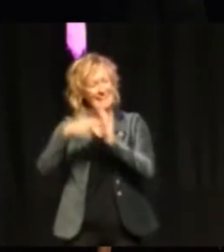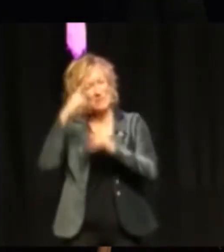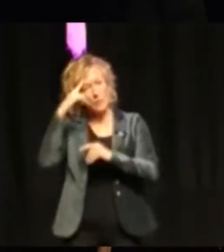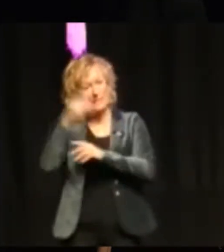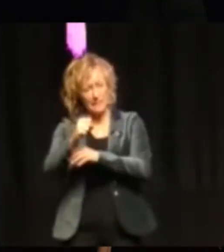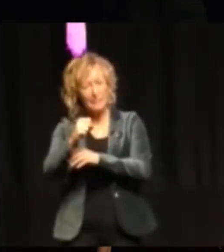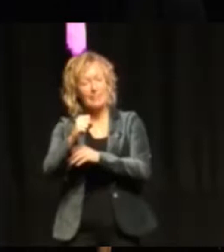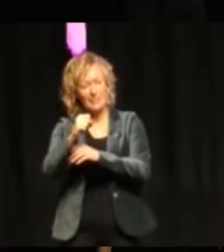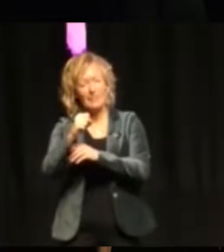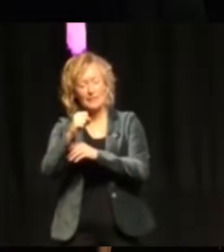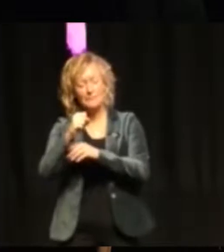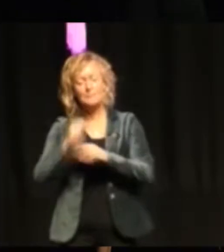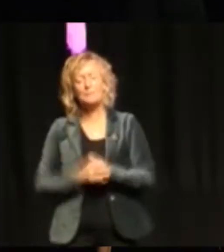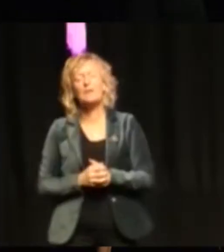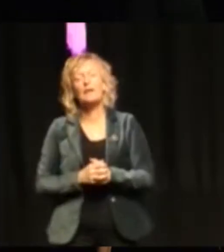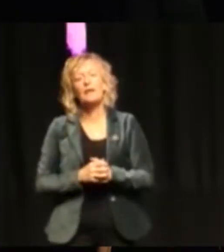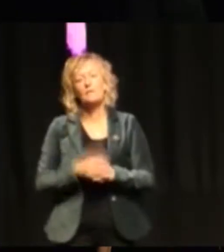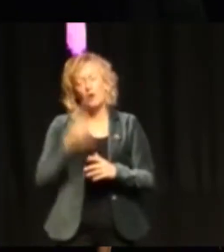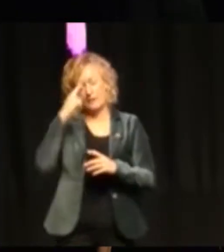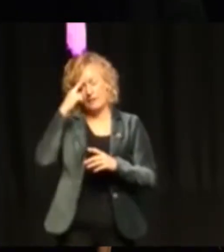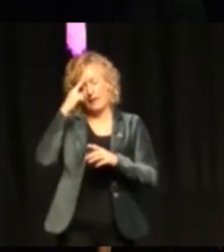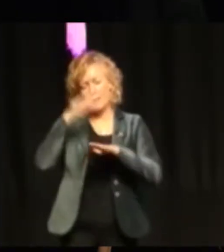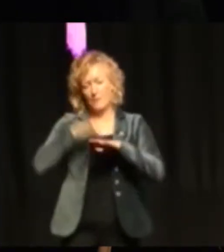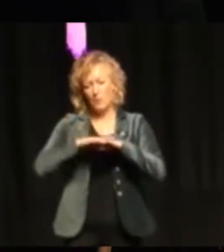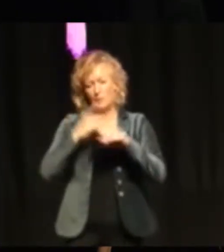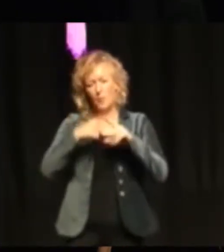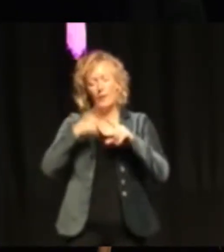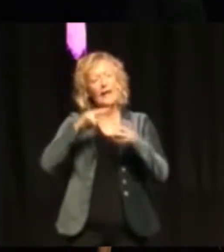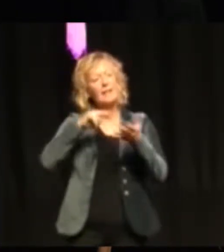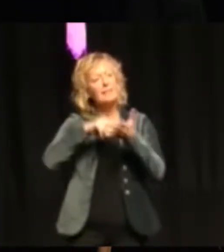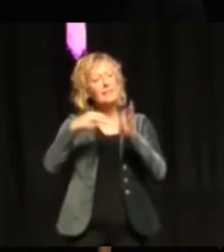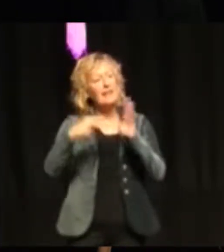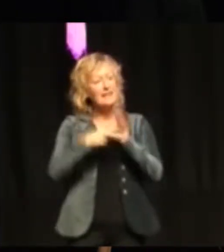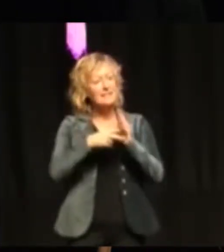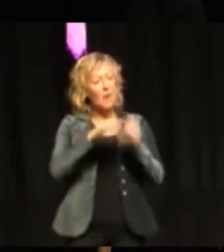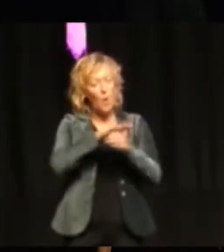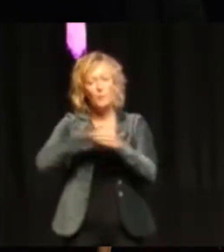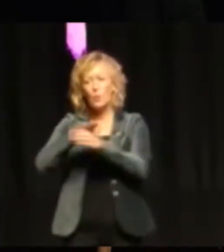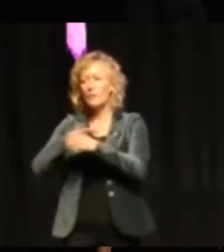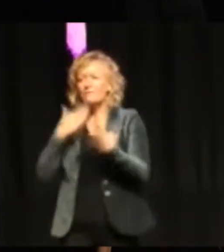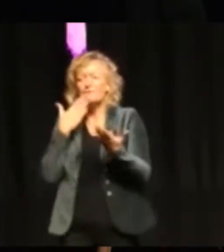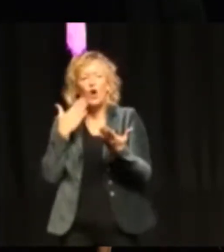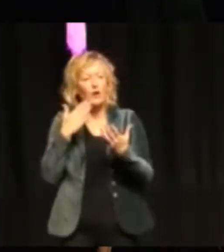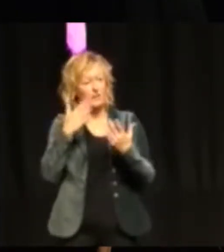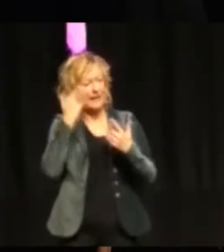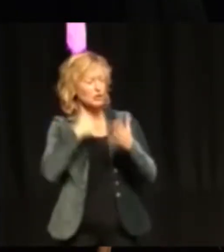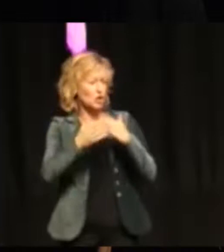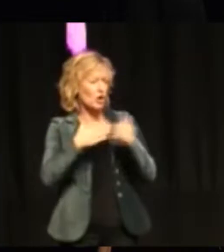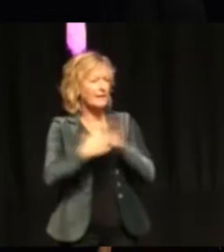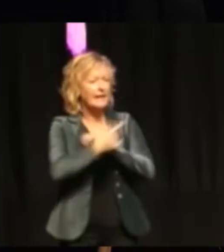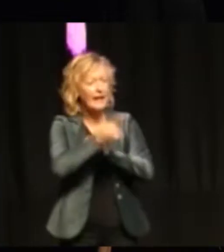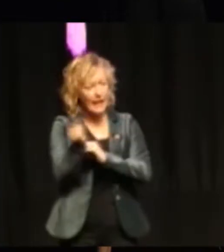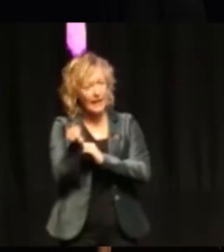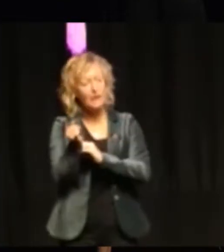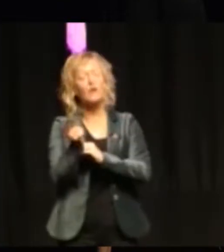back the lens and talk to you a little bit about what all this technical stuff does for you as advocates for human well-being,